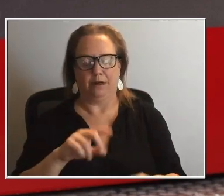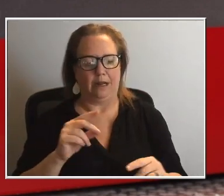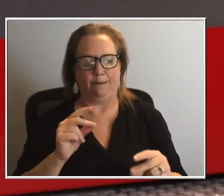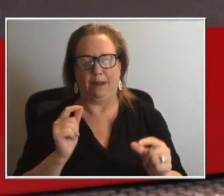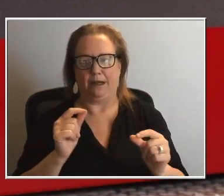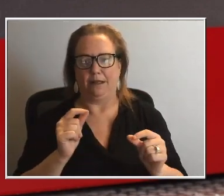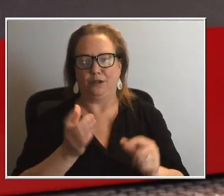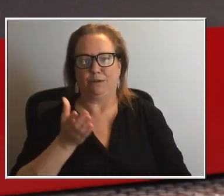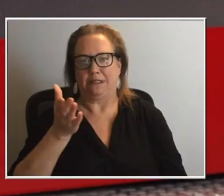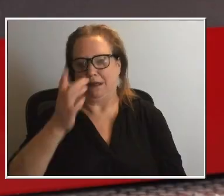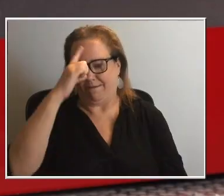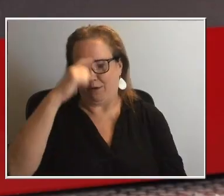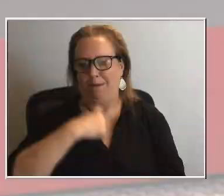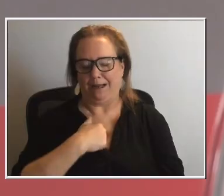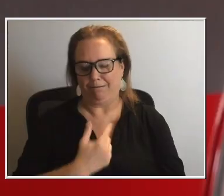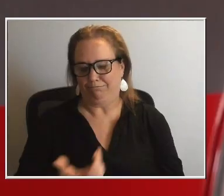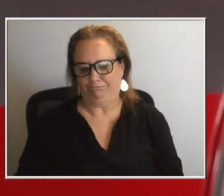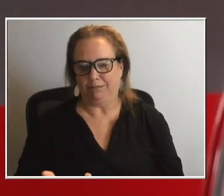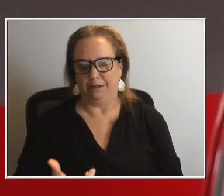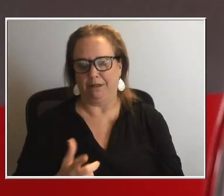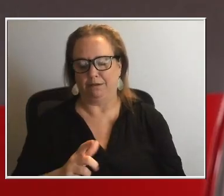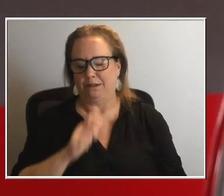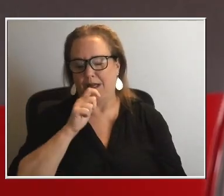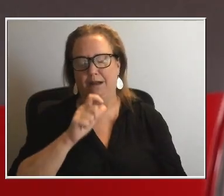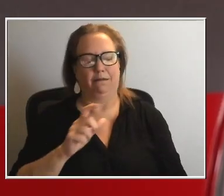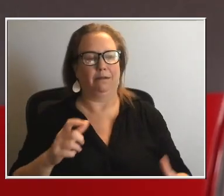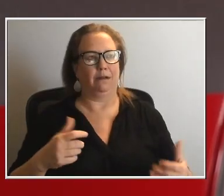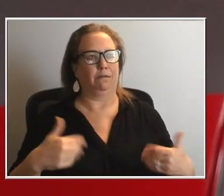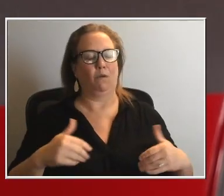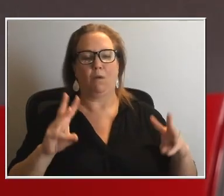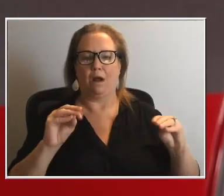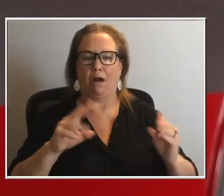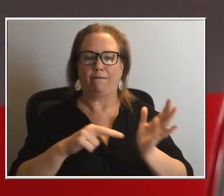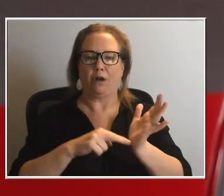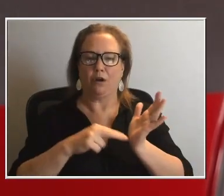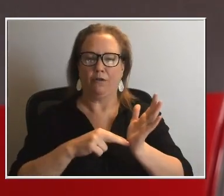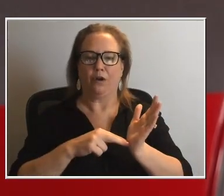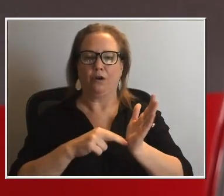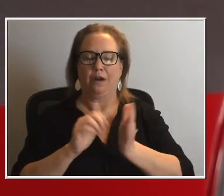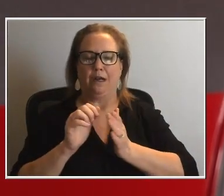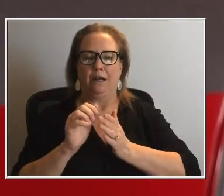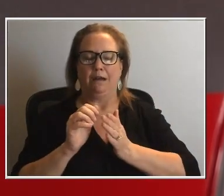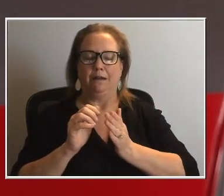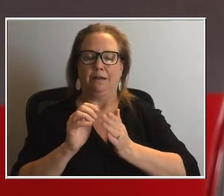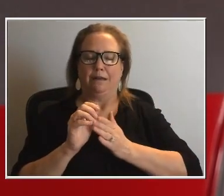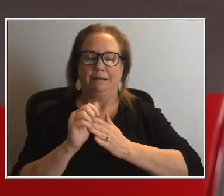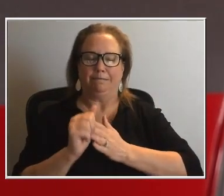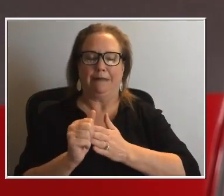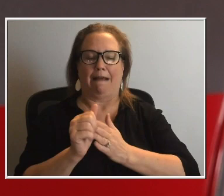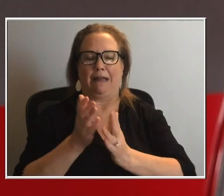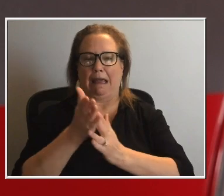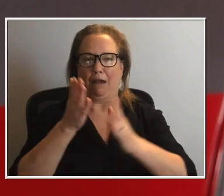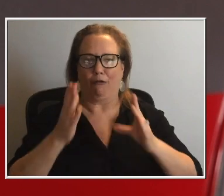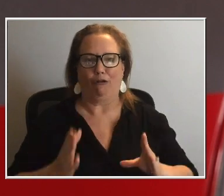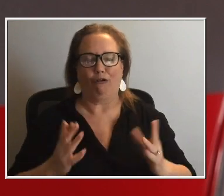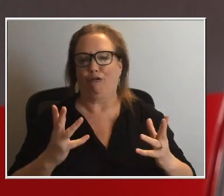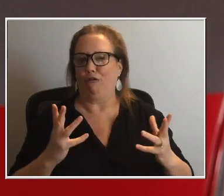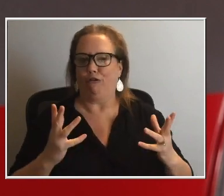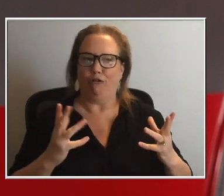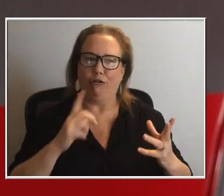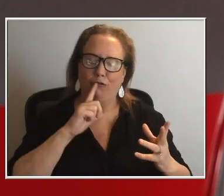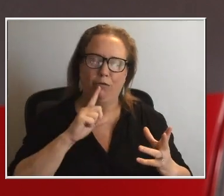me, like unbelievable. Having a nurse navigator on the other end of that phone who